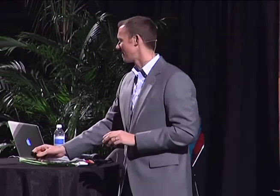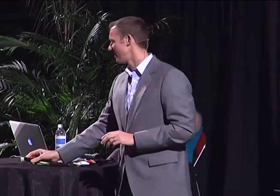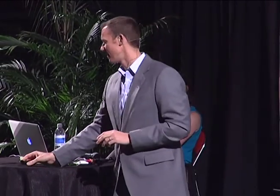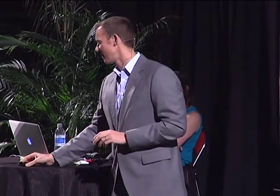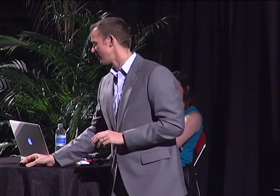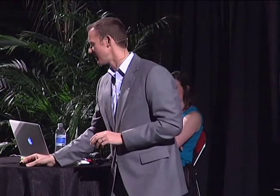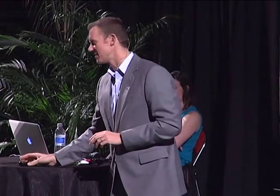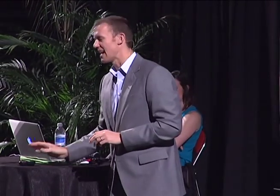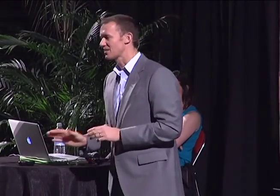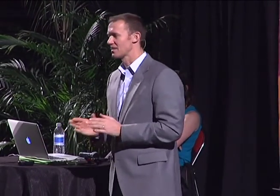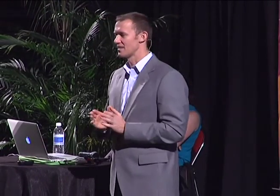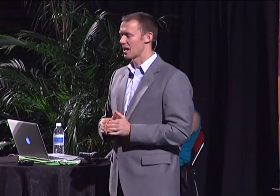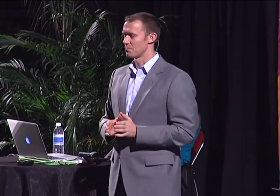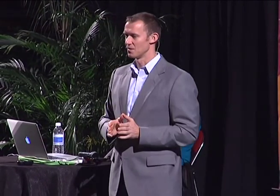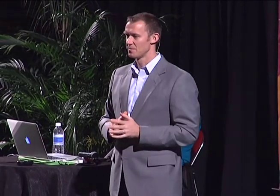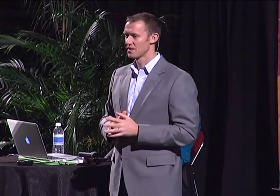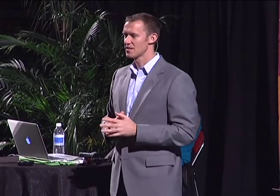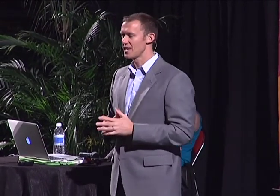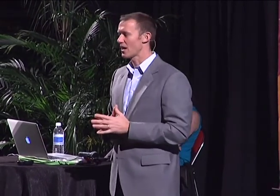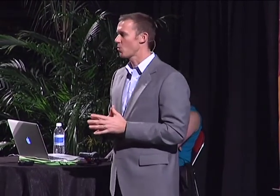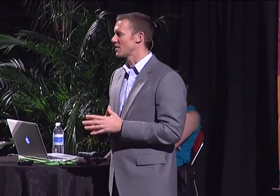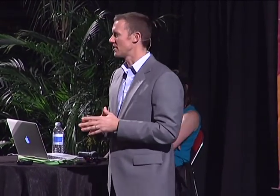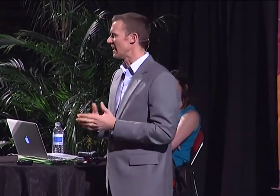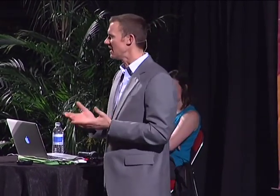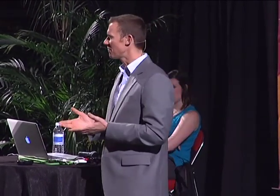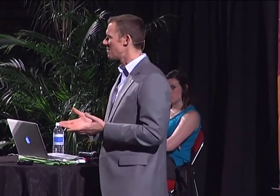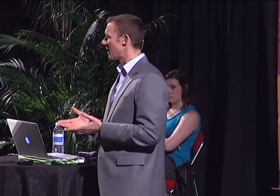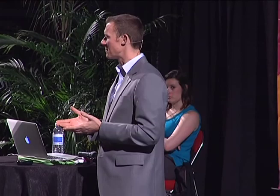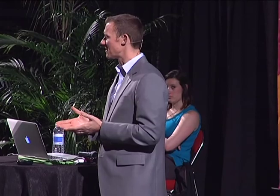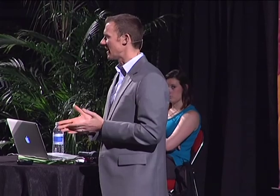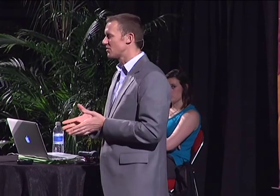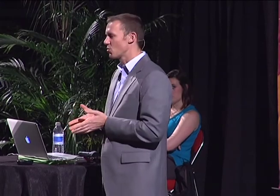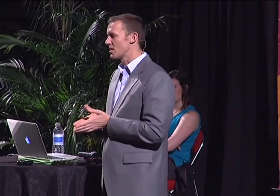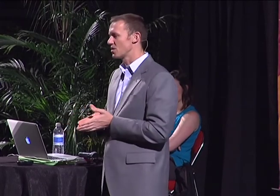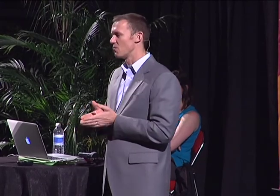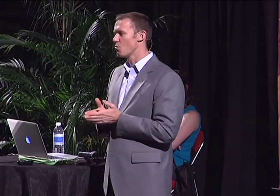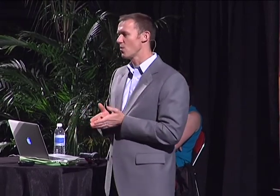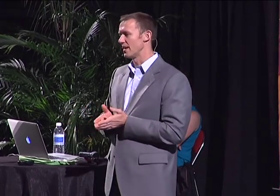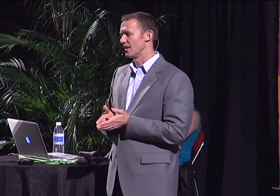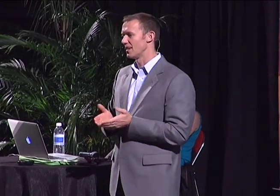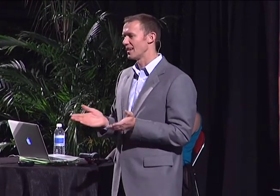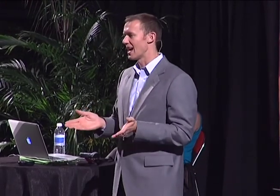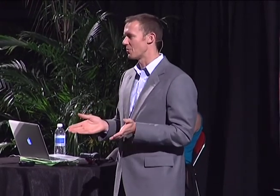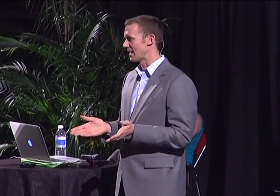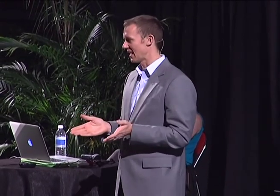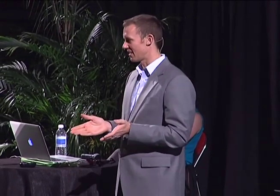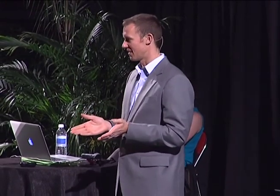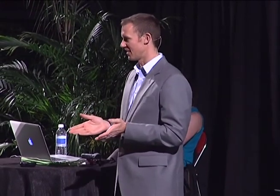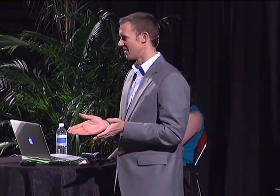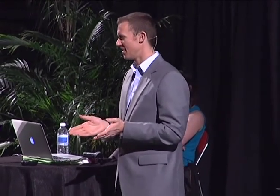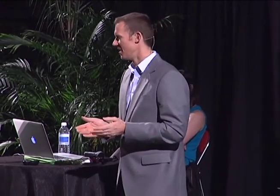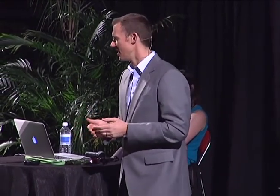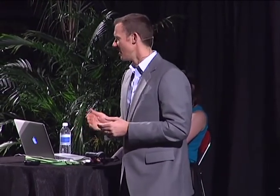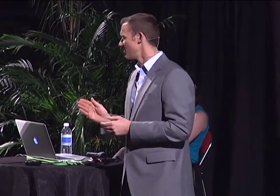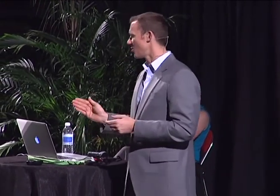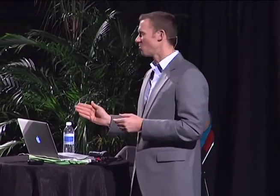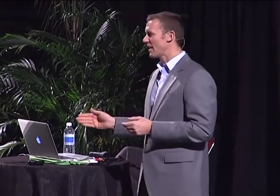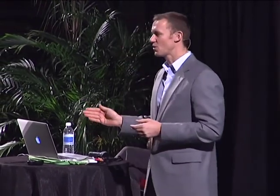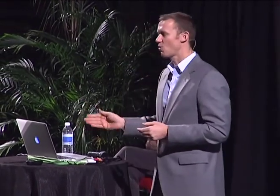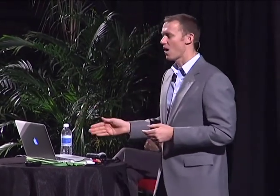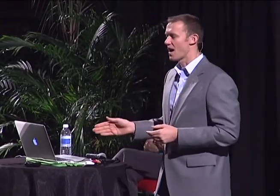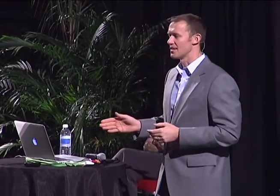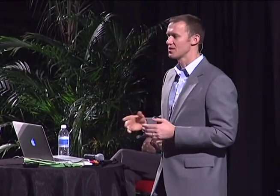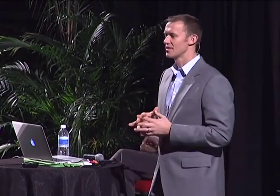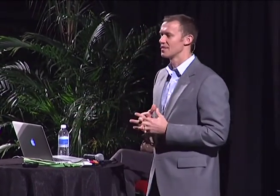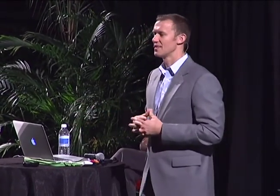up this next example, because it's not a question of if we make a mistake, it's a question of when and how we handle it. So the